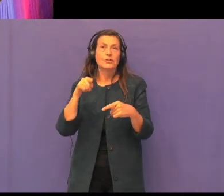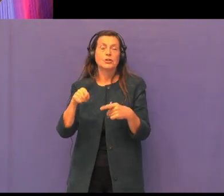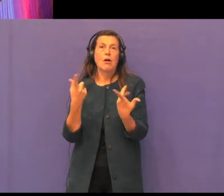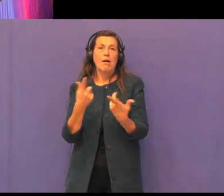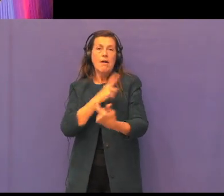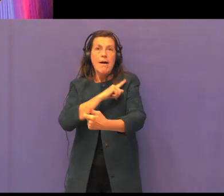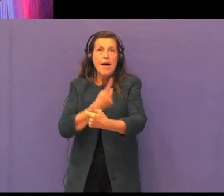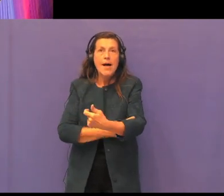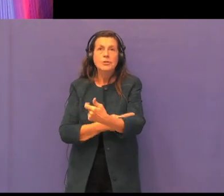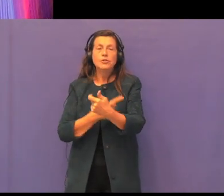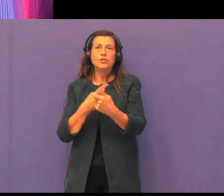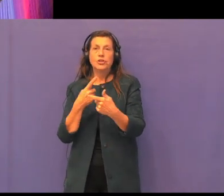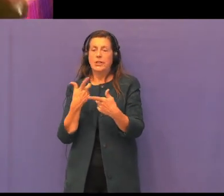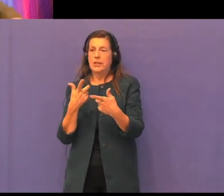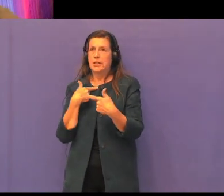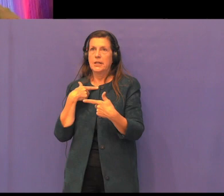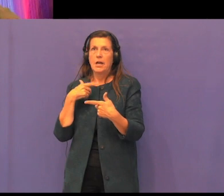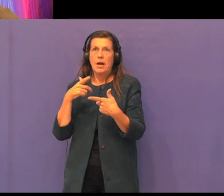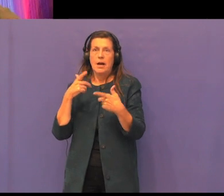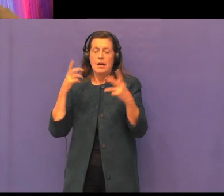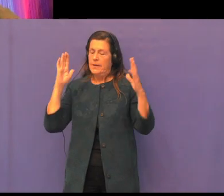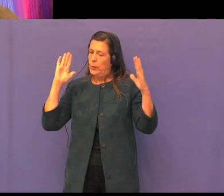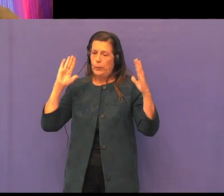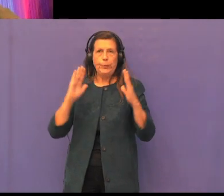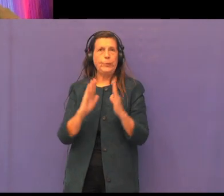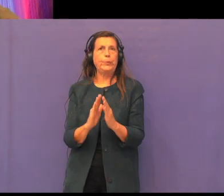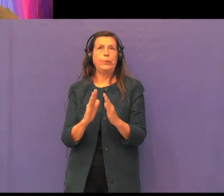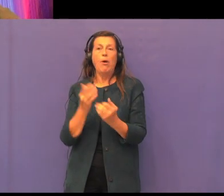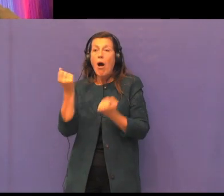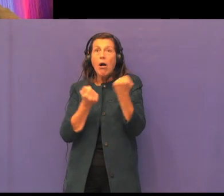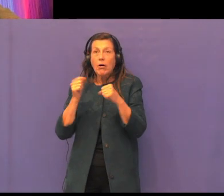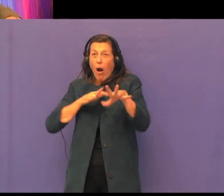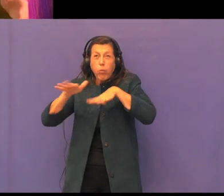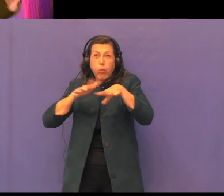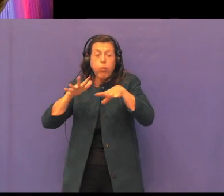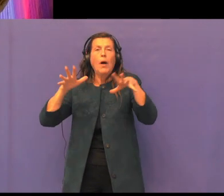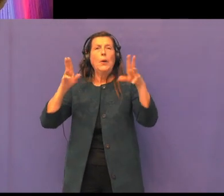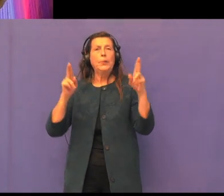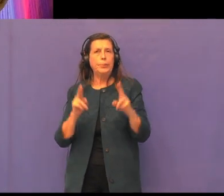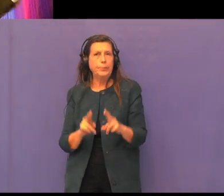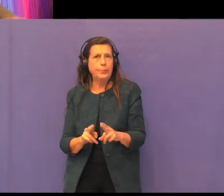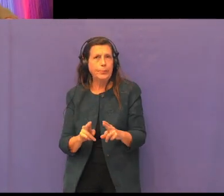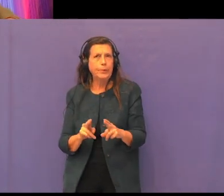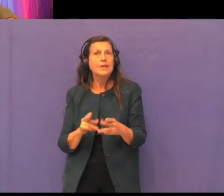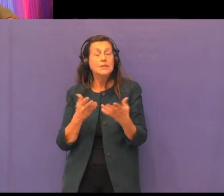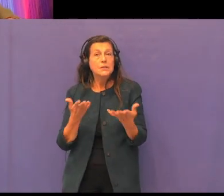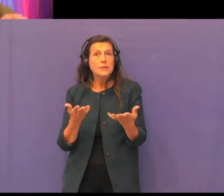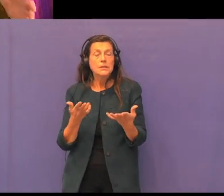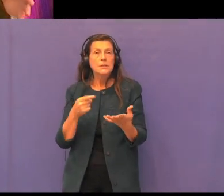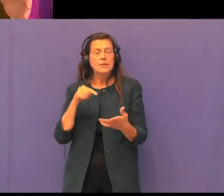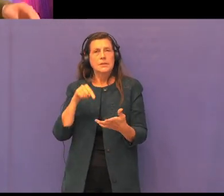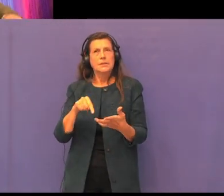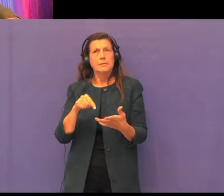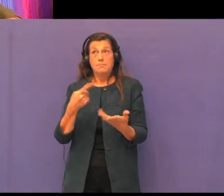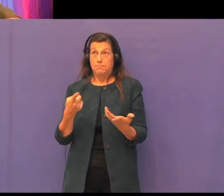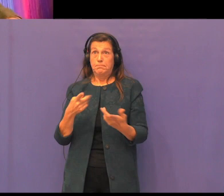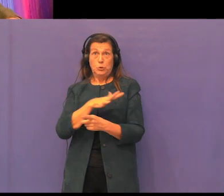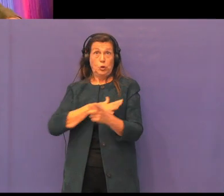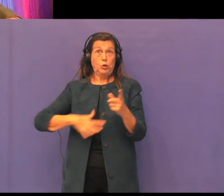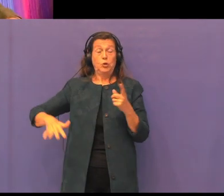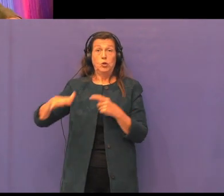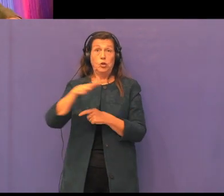material consequences. I mean, I live in a country which has the kind of Dublin's kind of data center